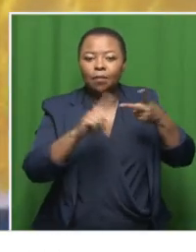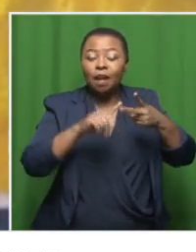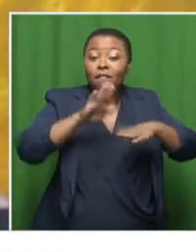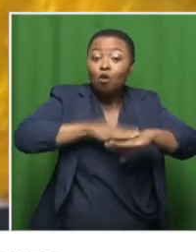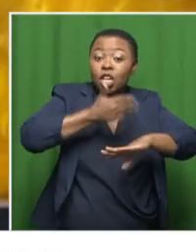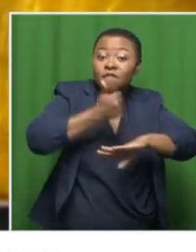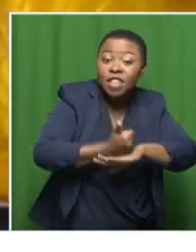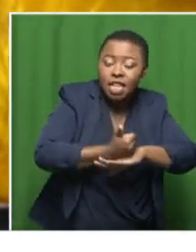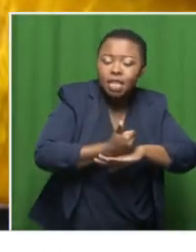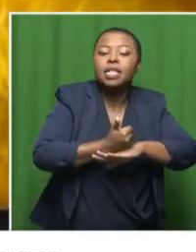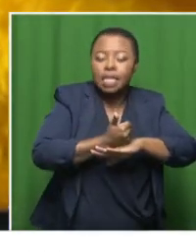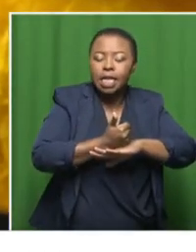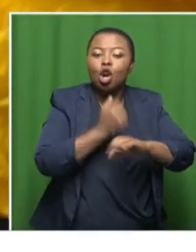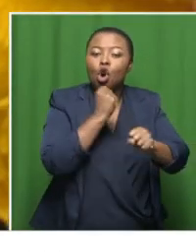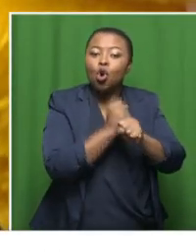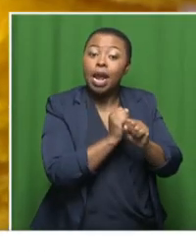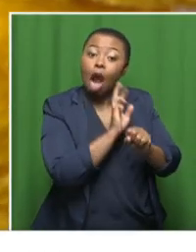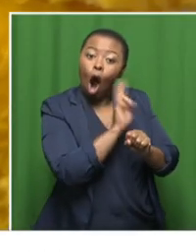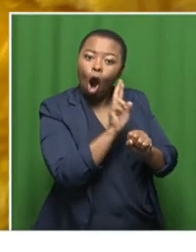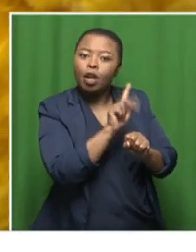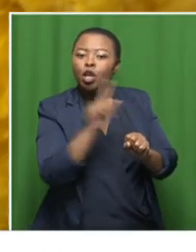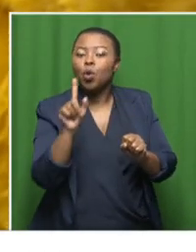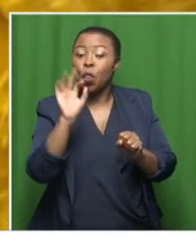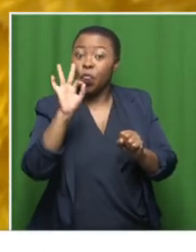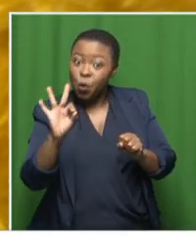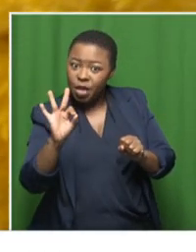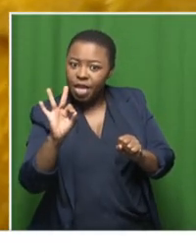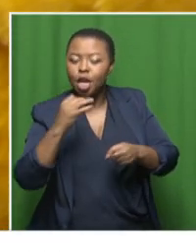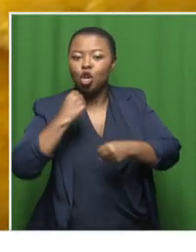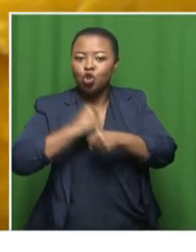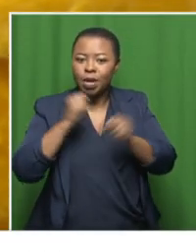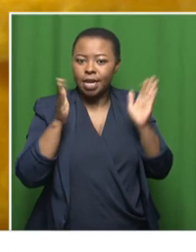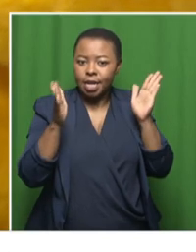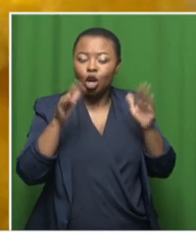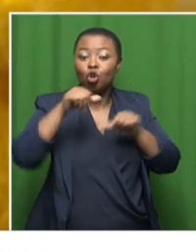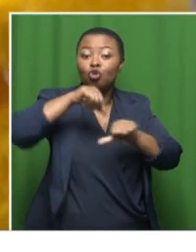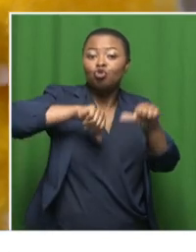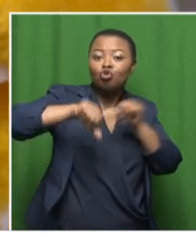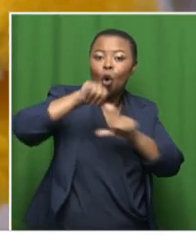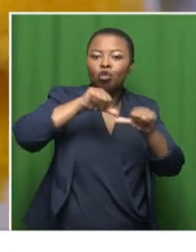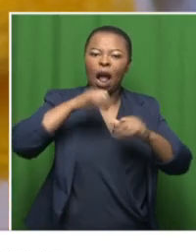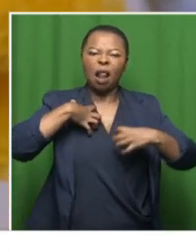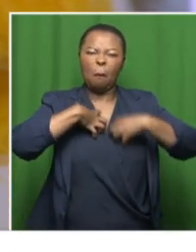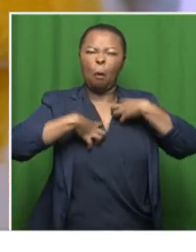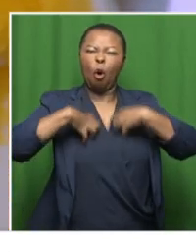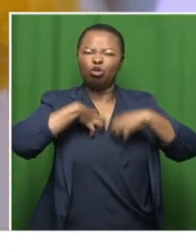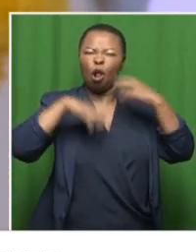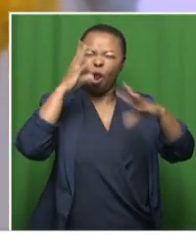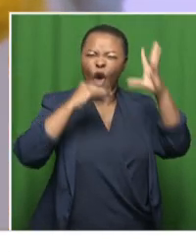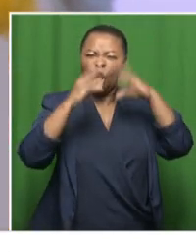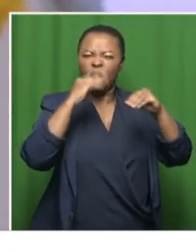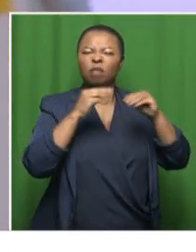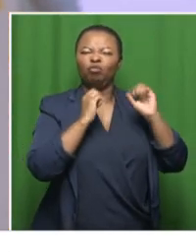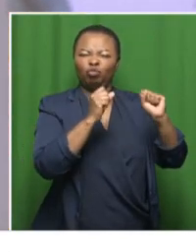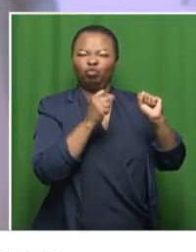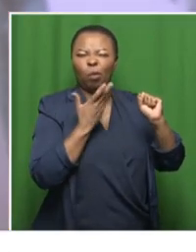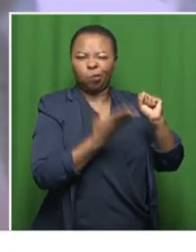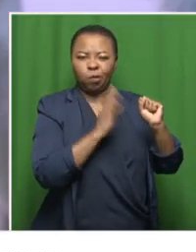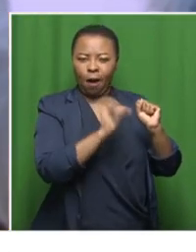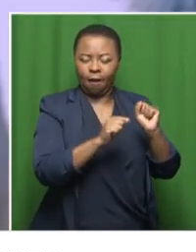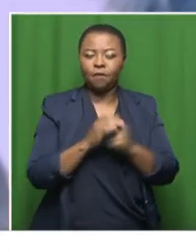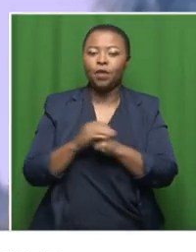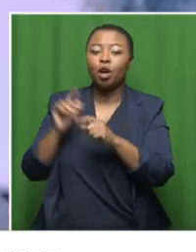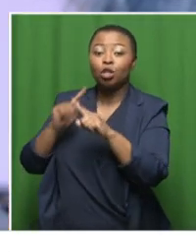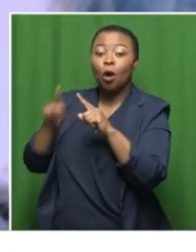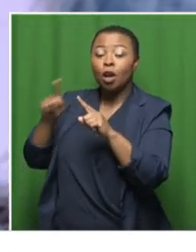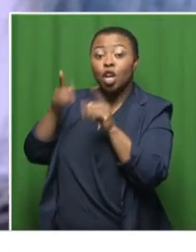foundation phase, which is grade R to grade 3, addressing social emotional learning issues. So for each age group, do you have a different set